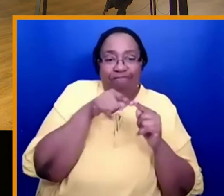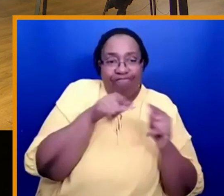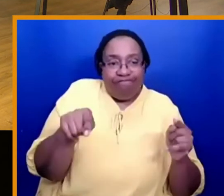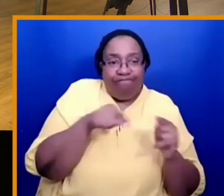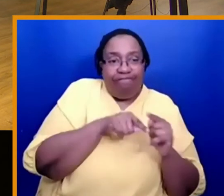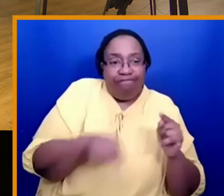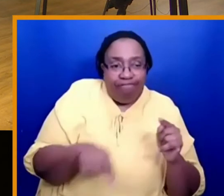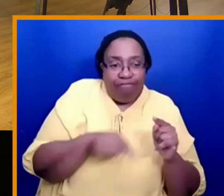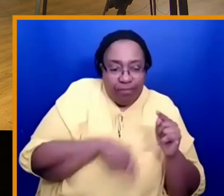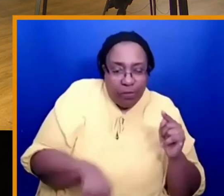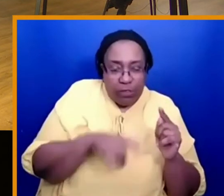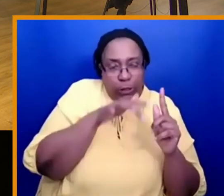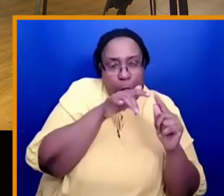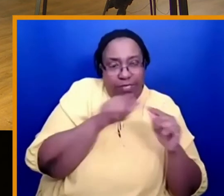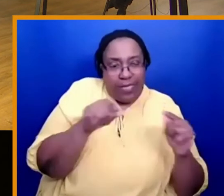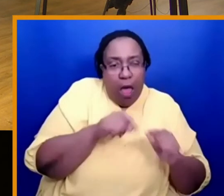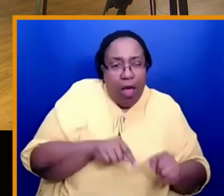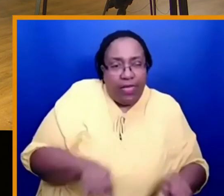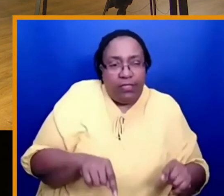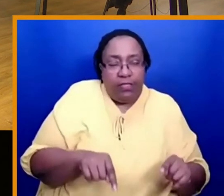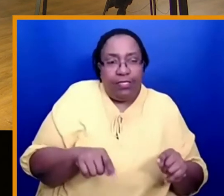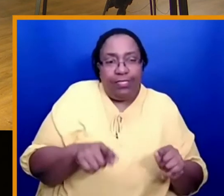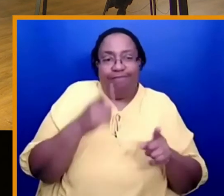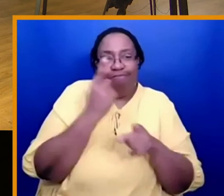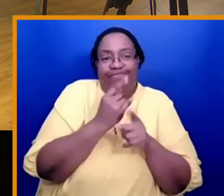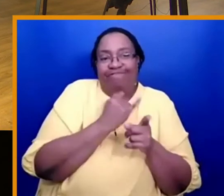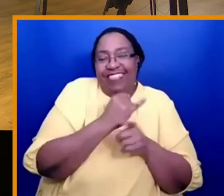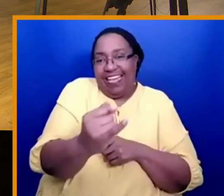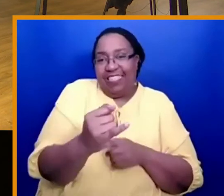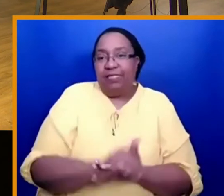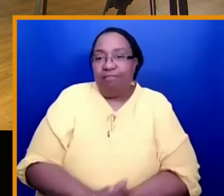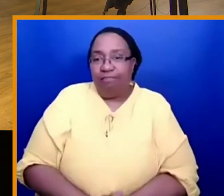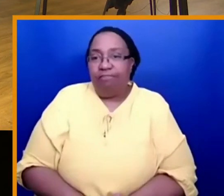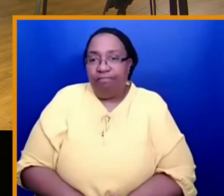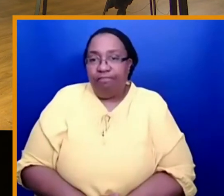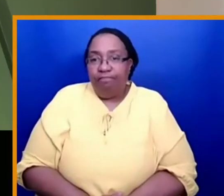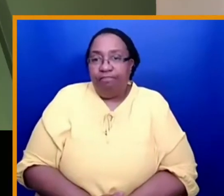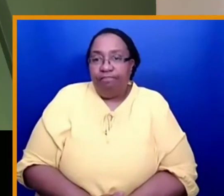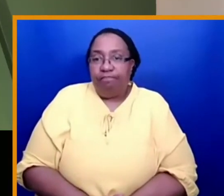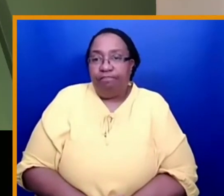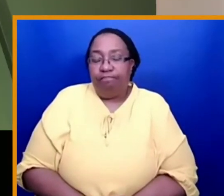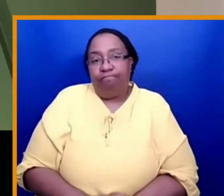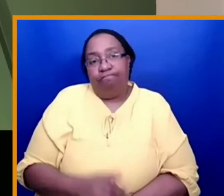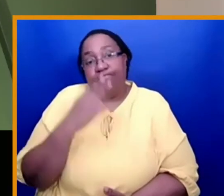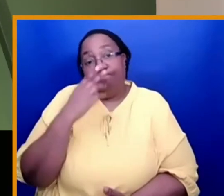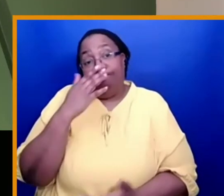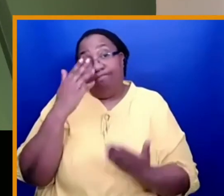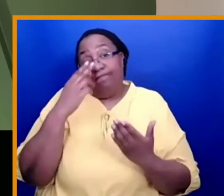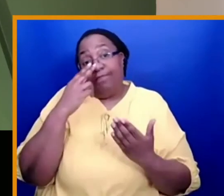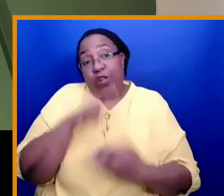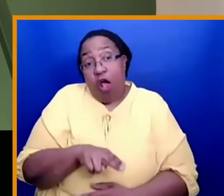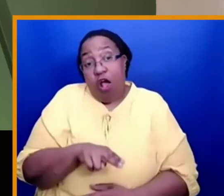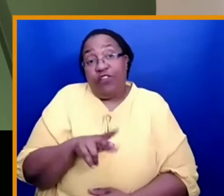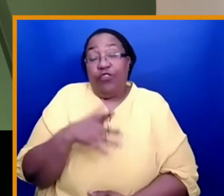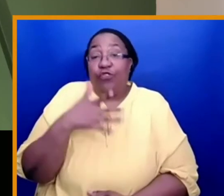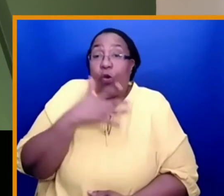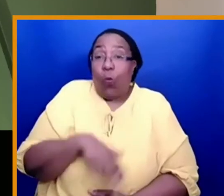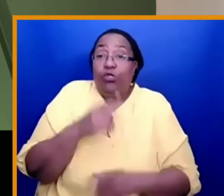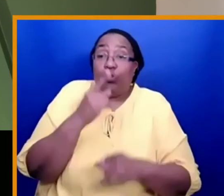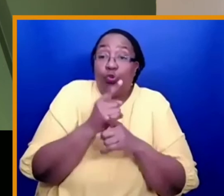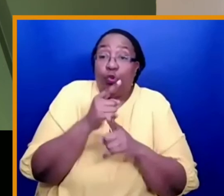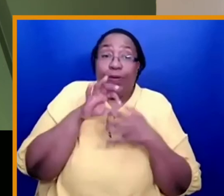to 42. So, Helen. Good afternoon, conference, and thank you for accepting my request to speak on this issue.